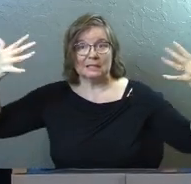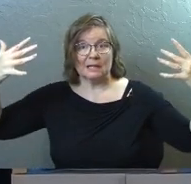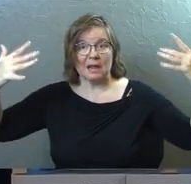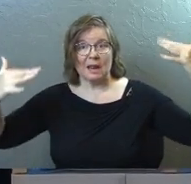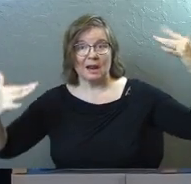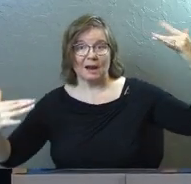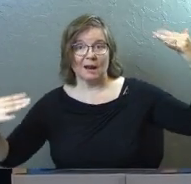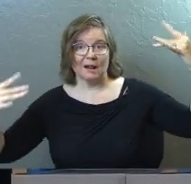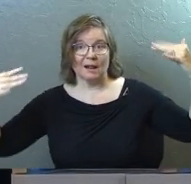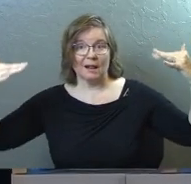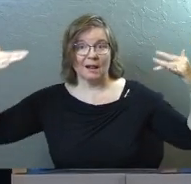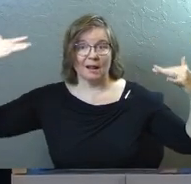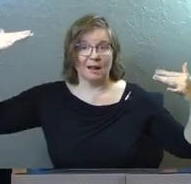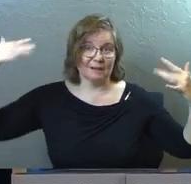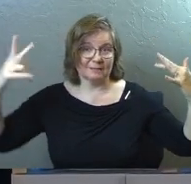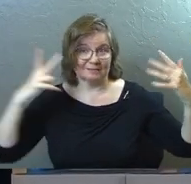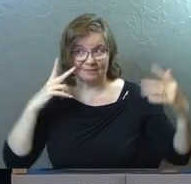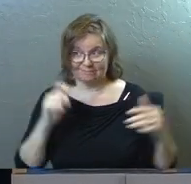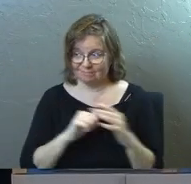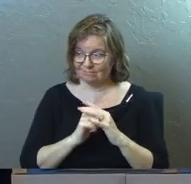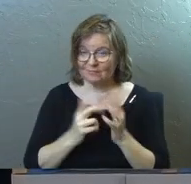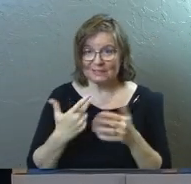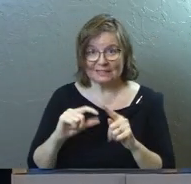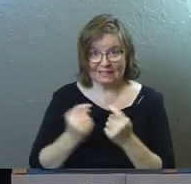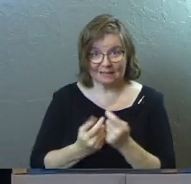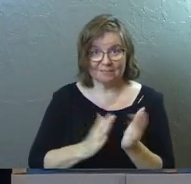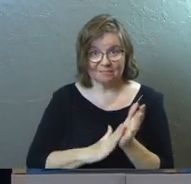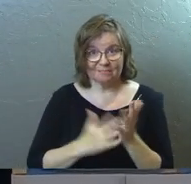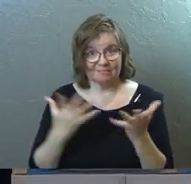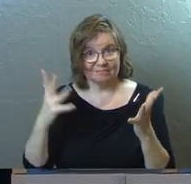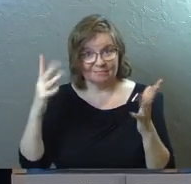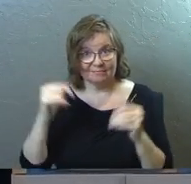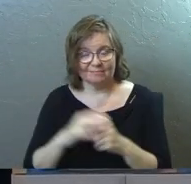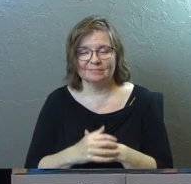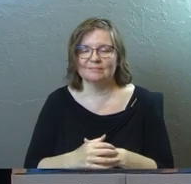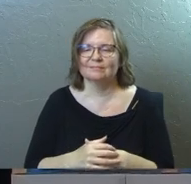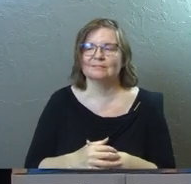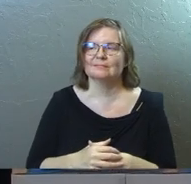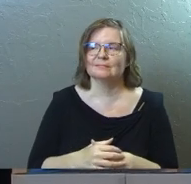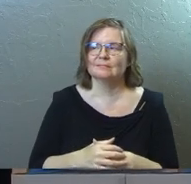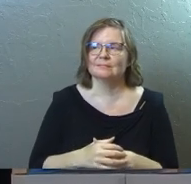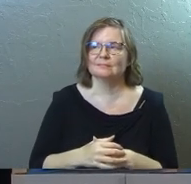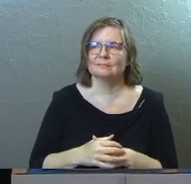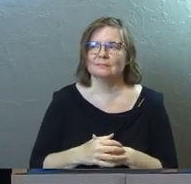great worship team, amen. Can we make some noise for our worship team? Let's go. Praise God. Come on, brother.